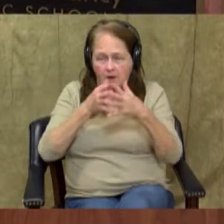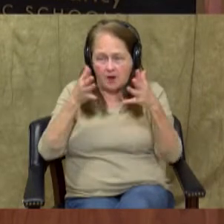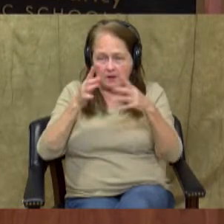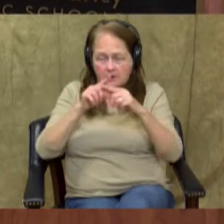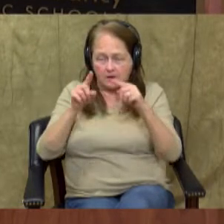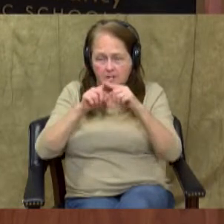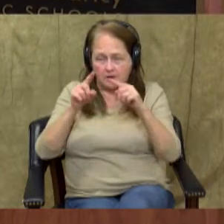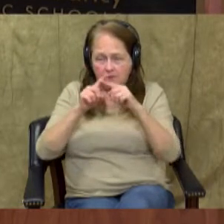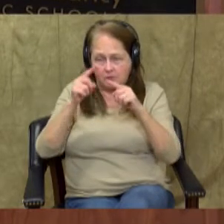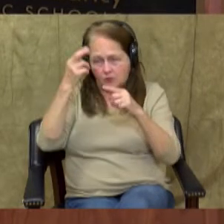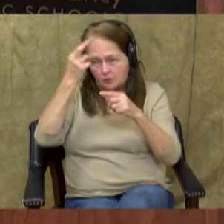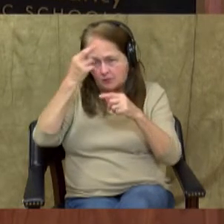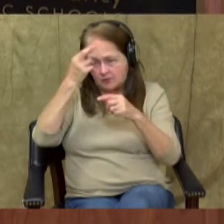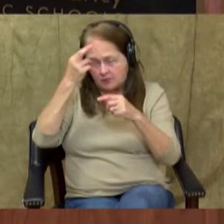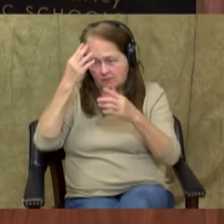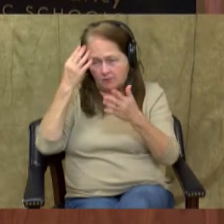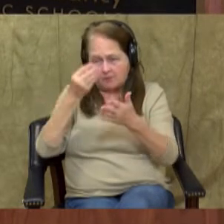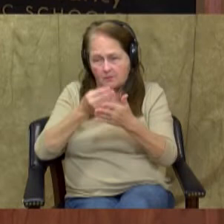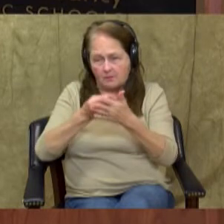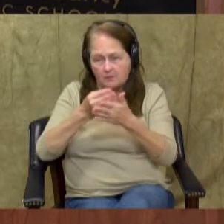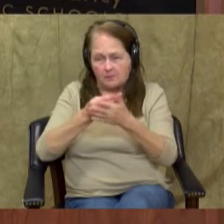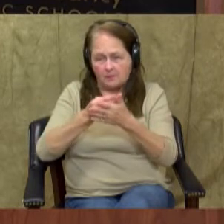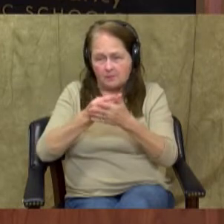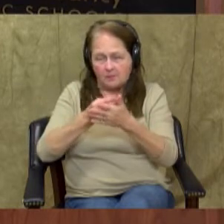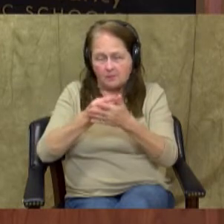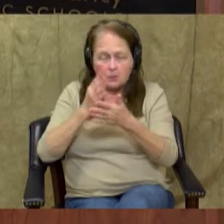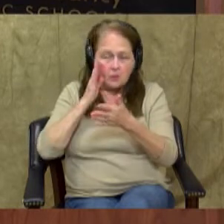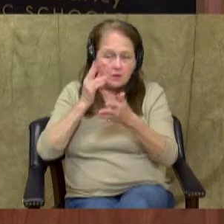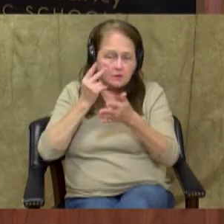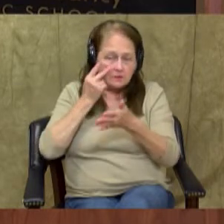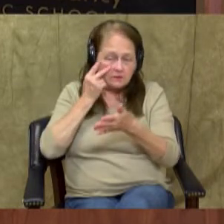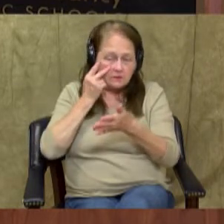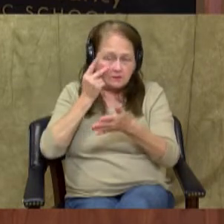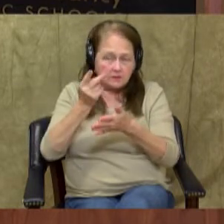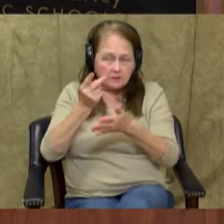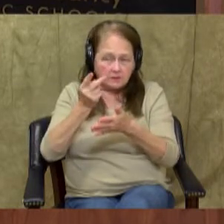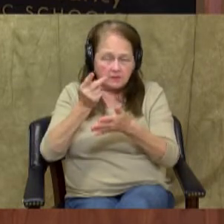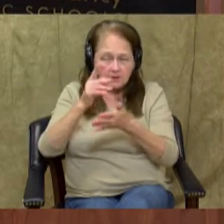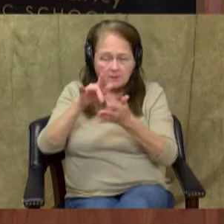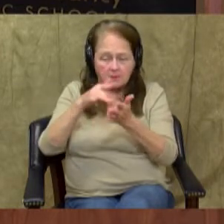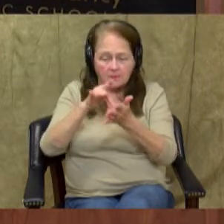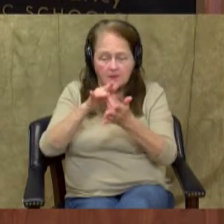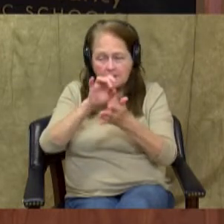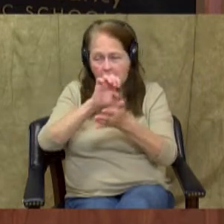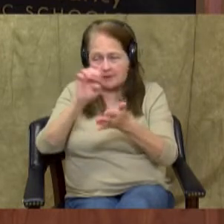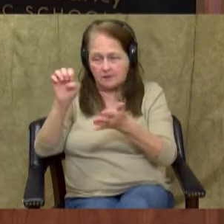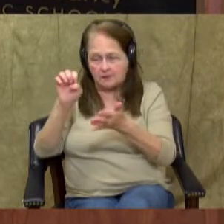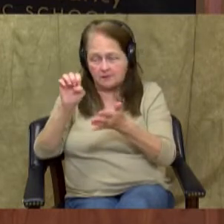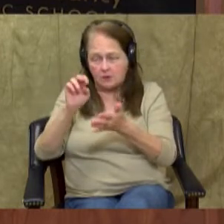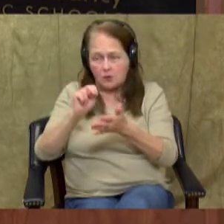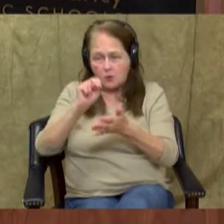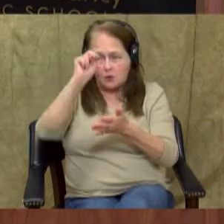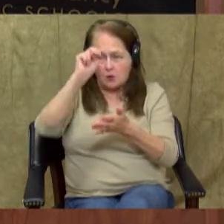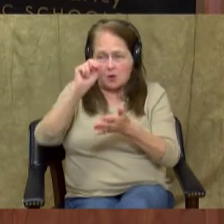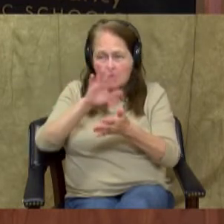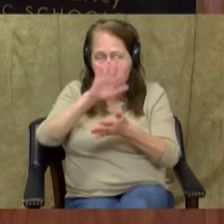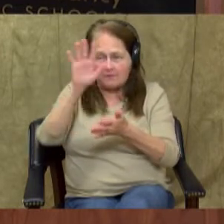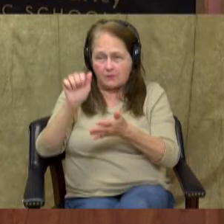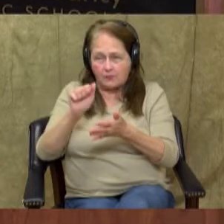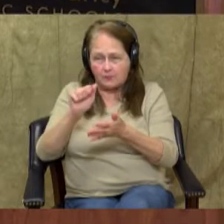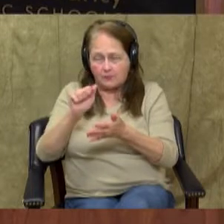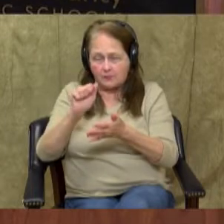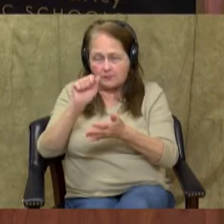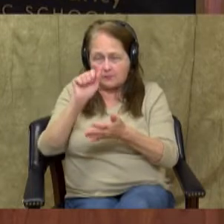different economic reasons. So we're going to see this in the Middle East and North Africa. Now there are still those, like